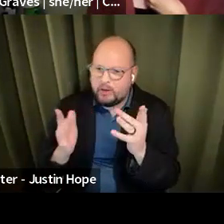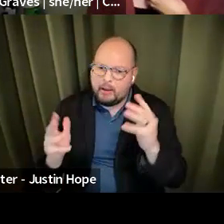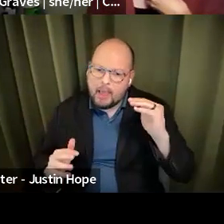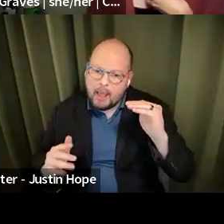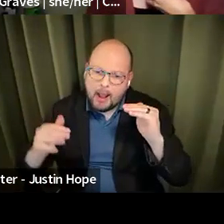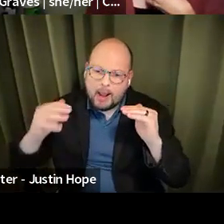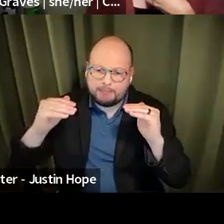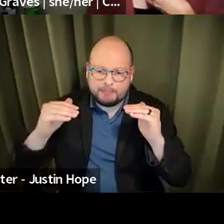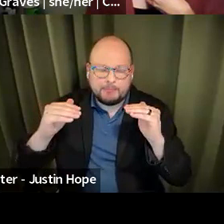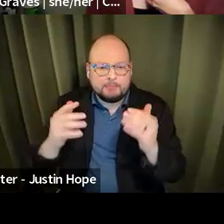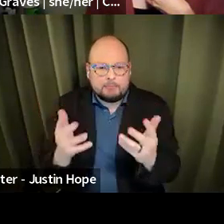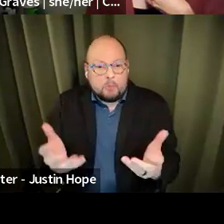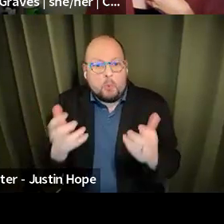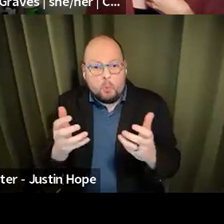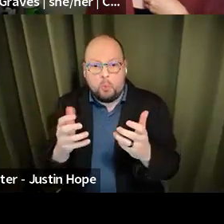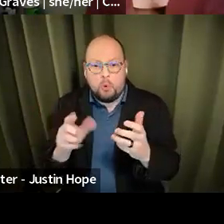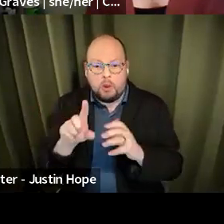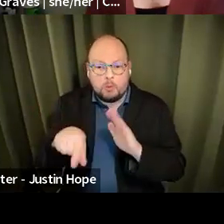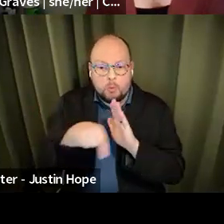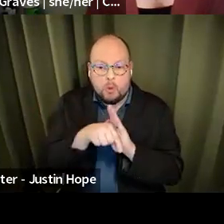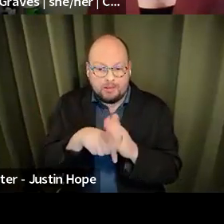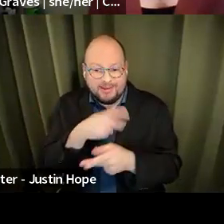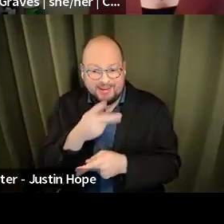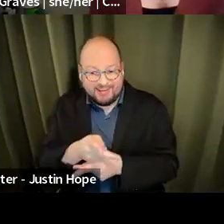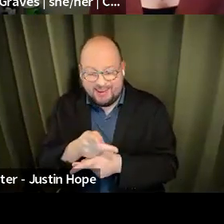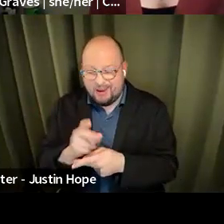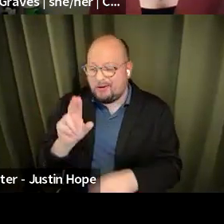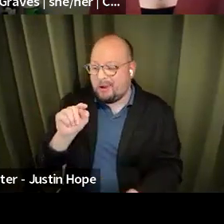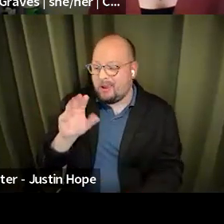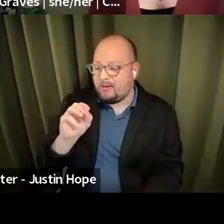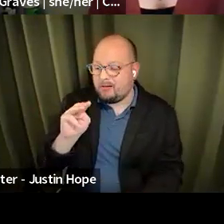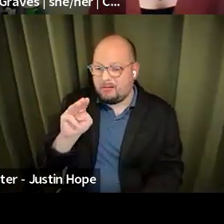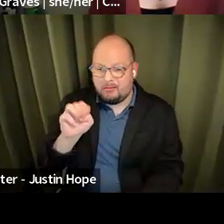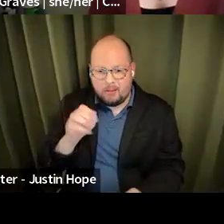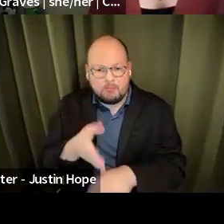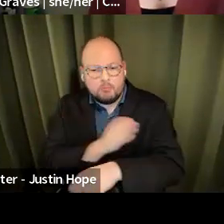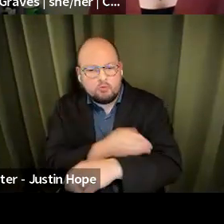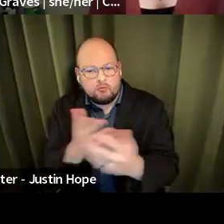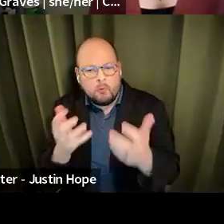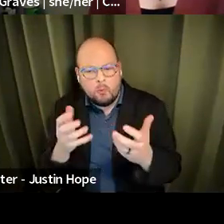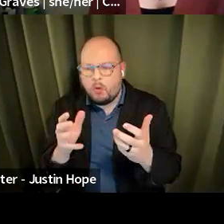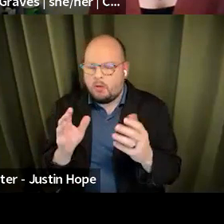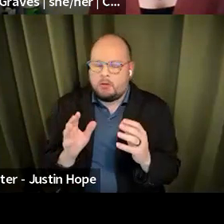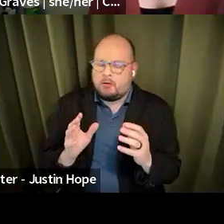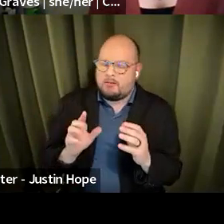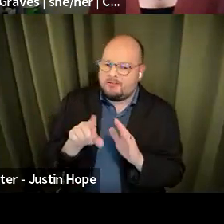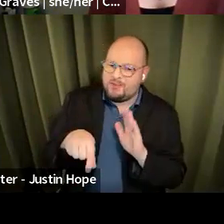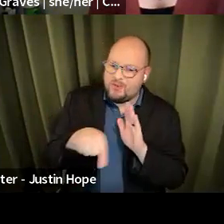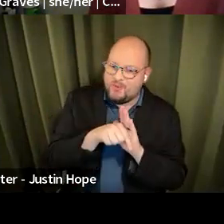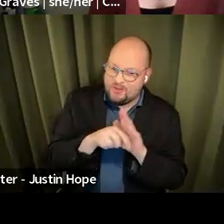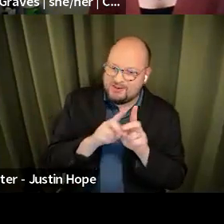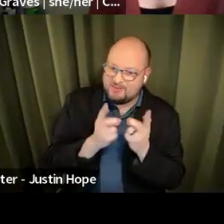of care and the outcomes. So quality becomes a really important partner in disseminating and advancing the